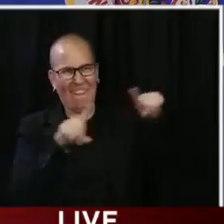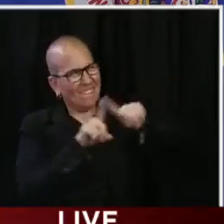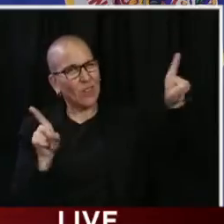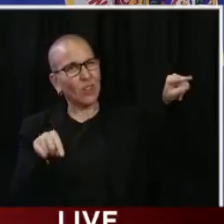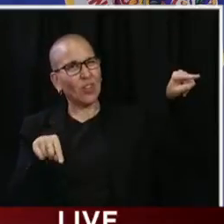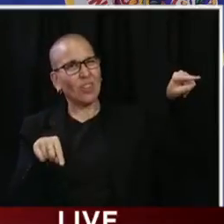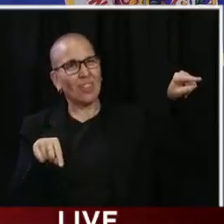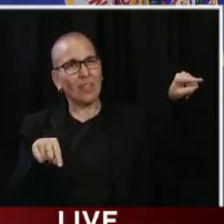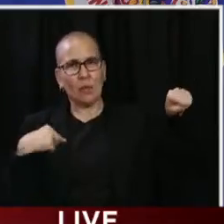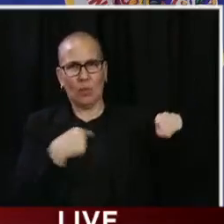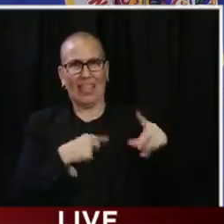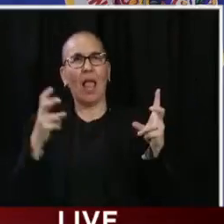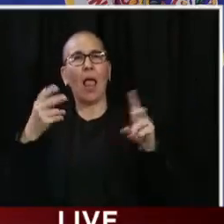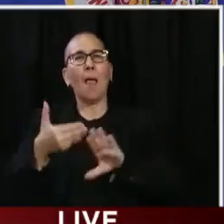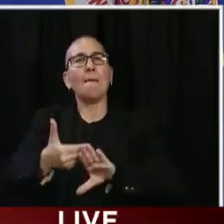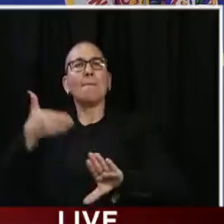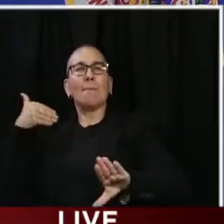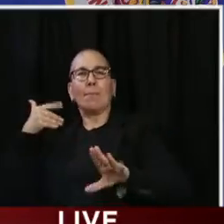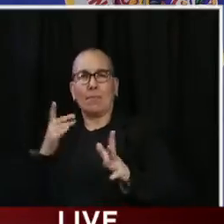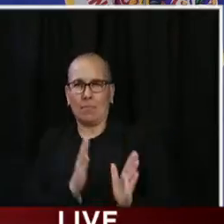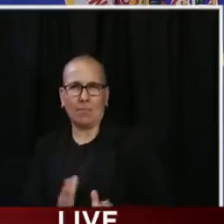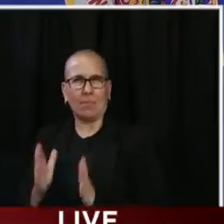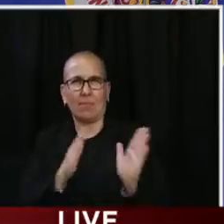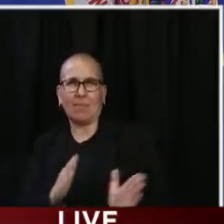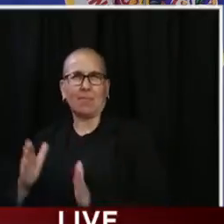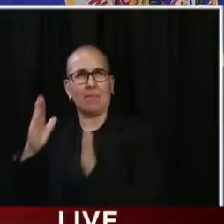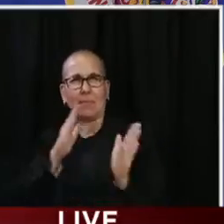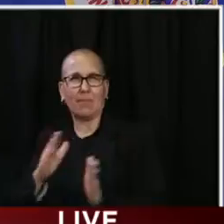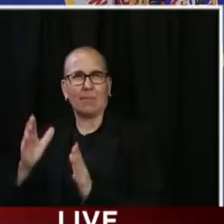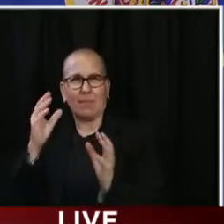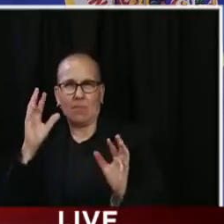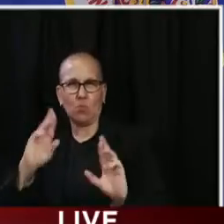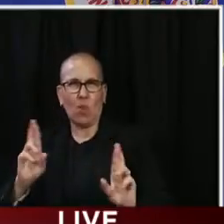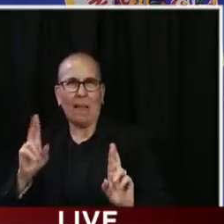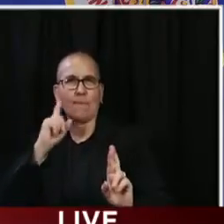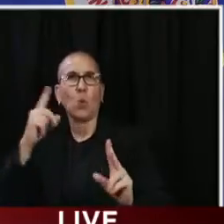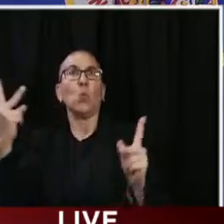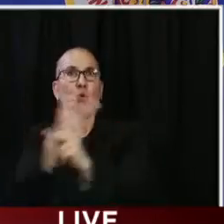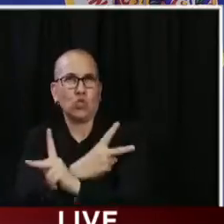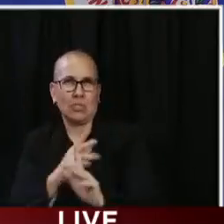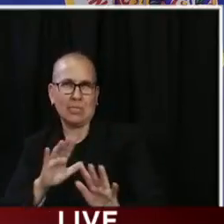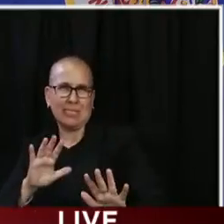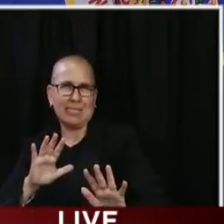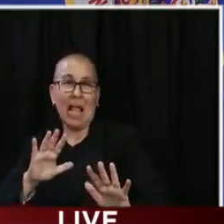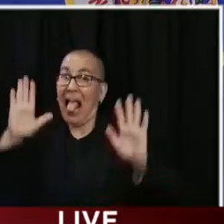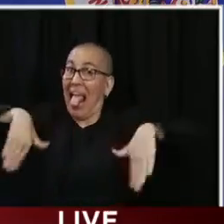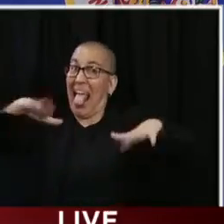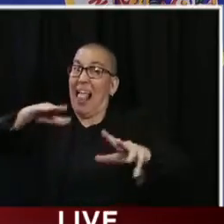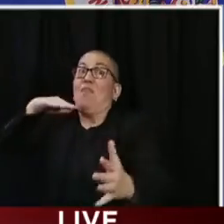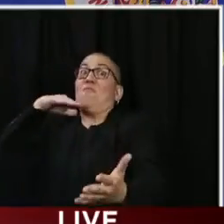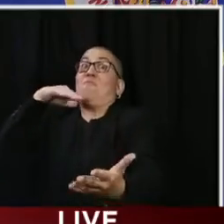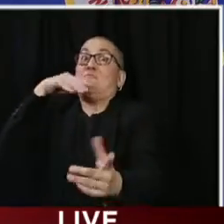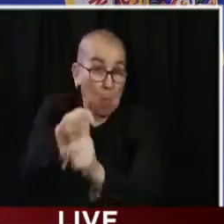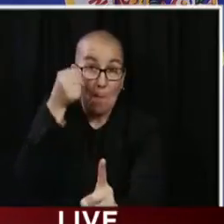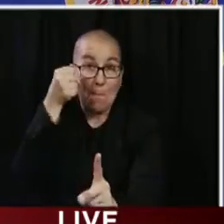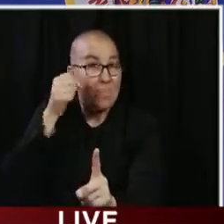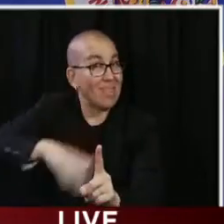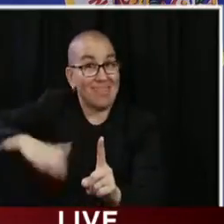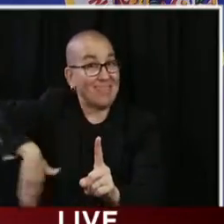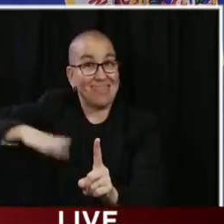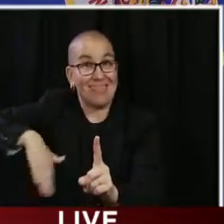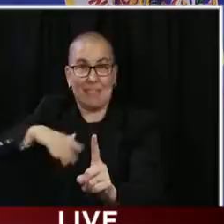away. It doesn't mean it's going to magically disappear. We are hopeful that warmer weather slows it. We are hopeful that some of those things will happen. So